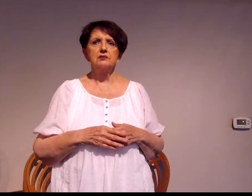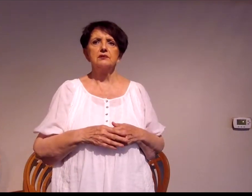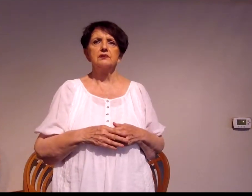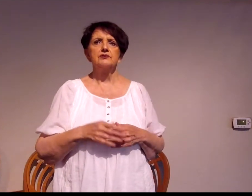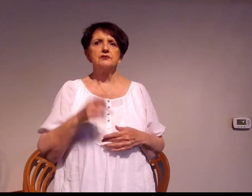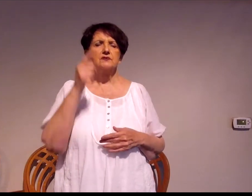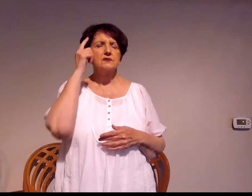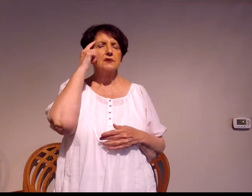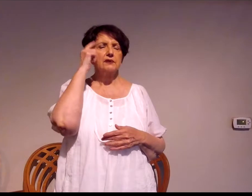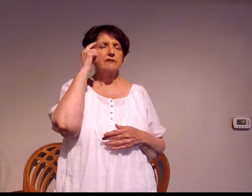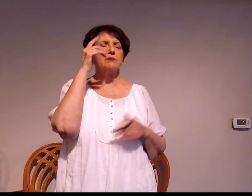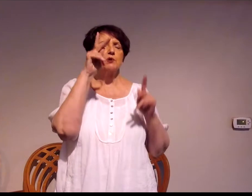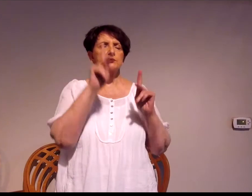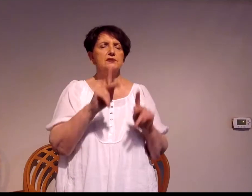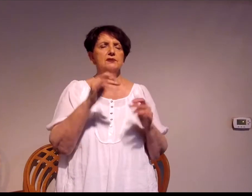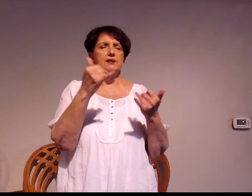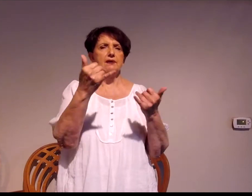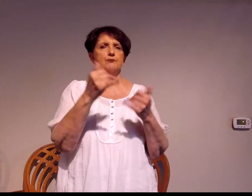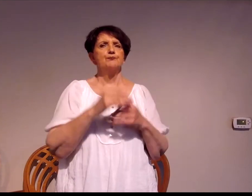you right now.